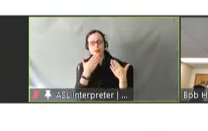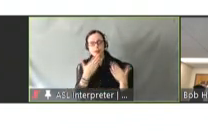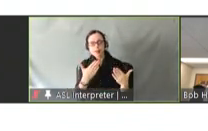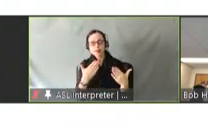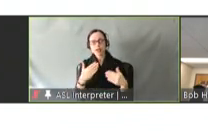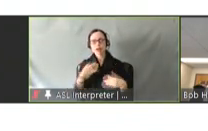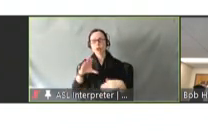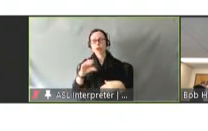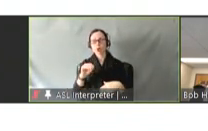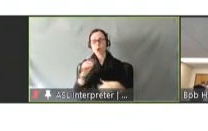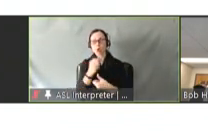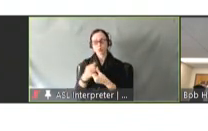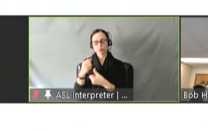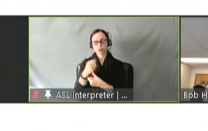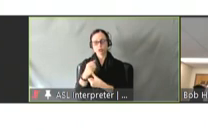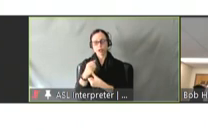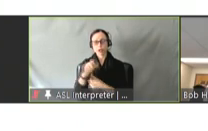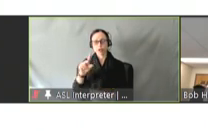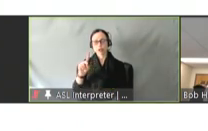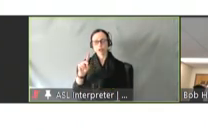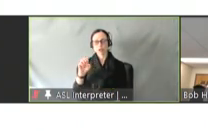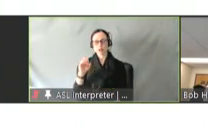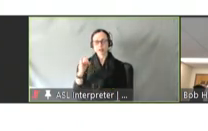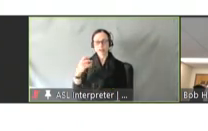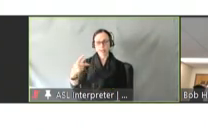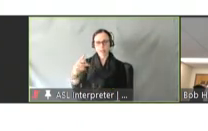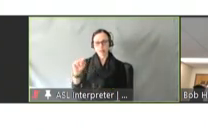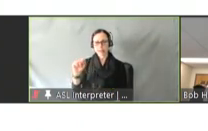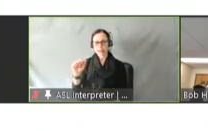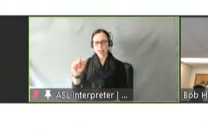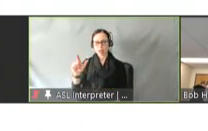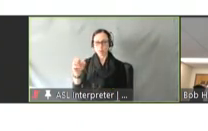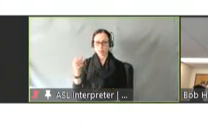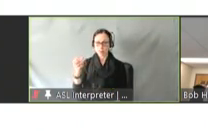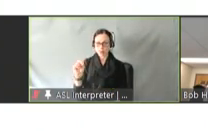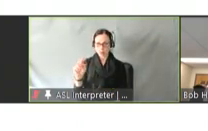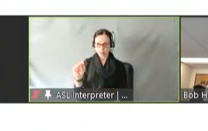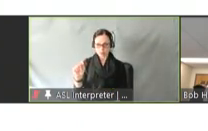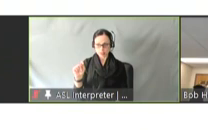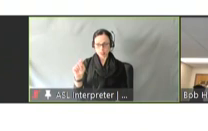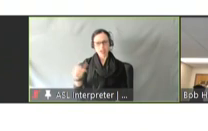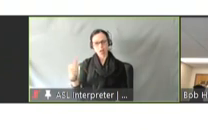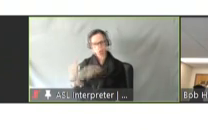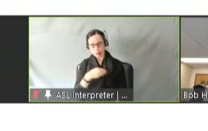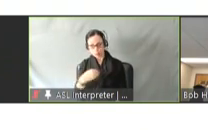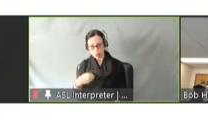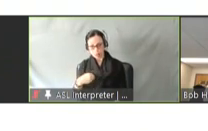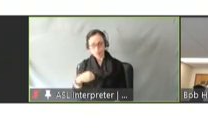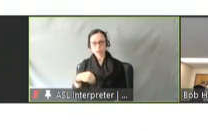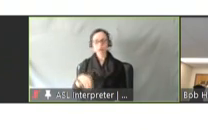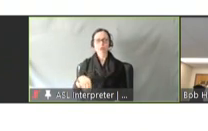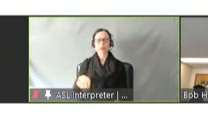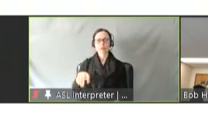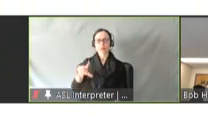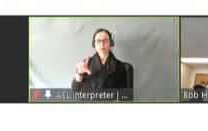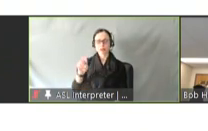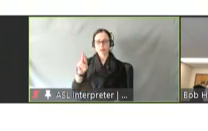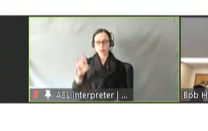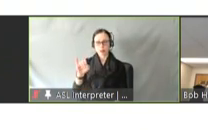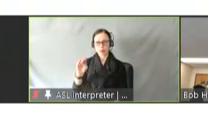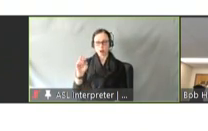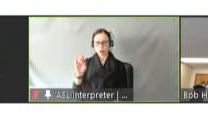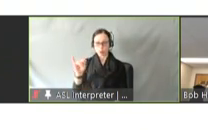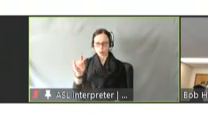co-chair with Kip Talbot from ACIP, as well as all of our VAST members the CDC co-leads, Lori Markowitz and Melinda